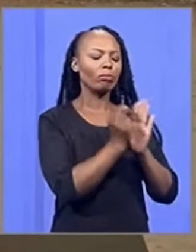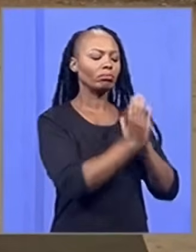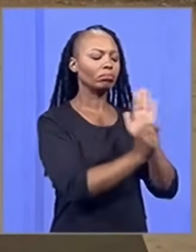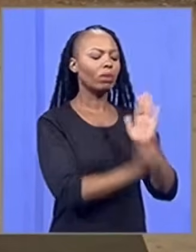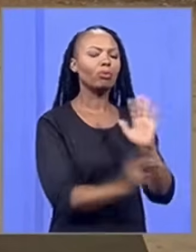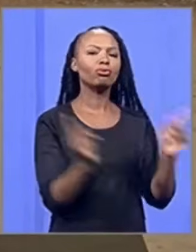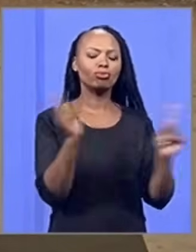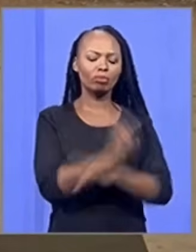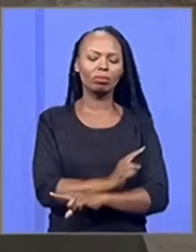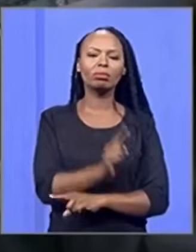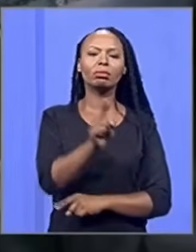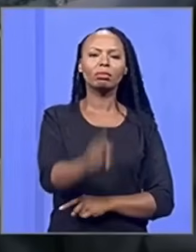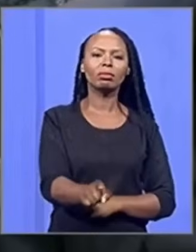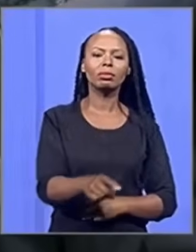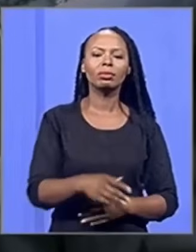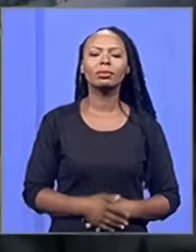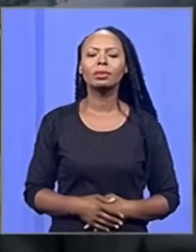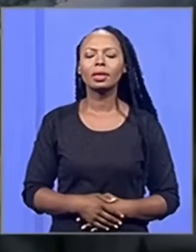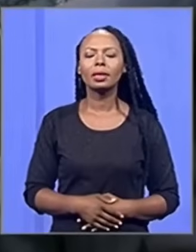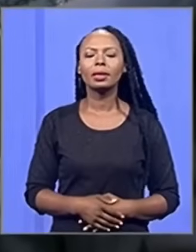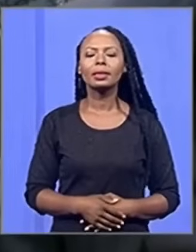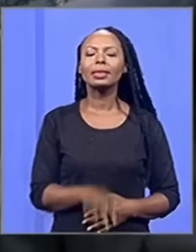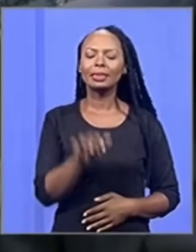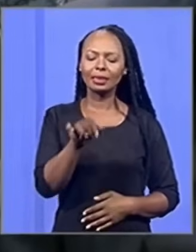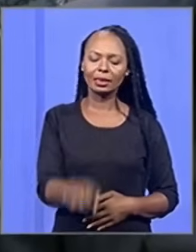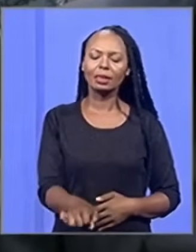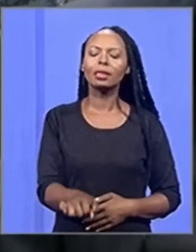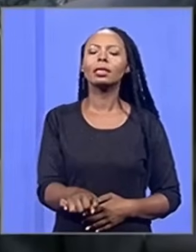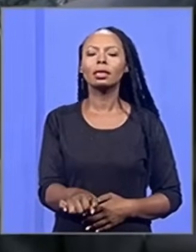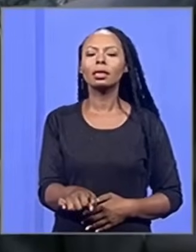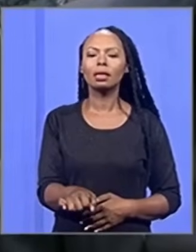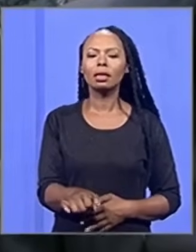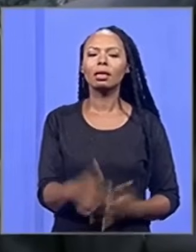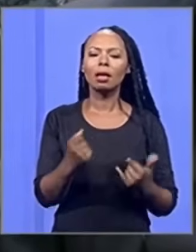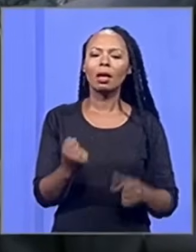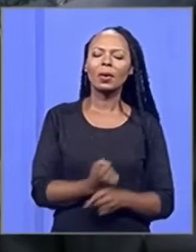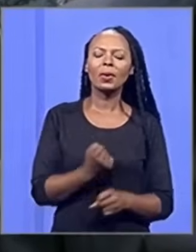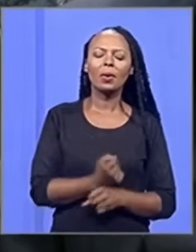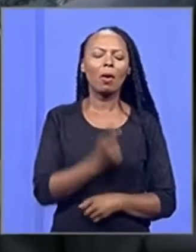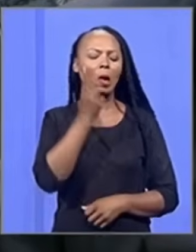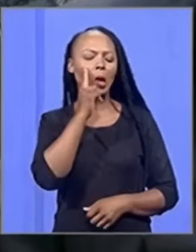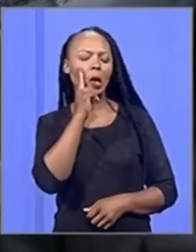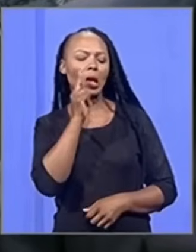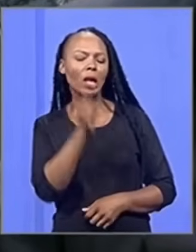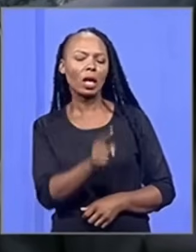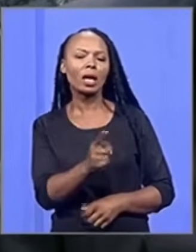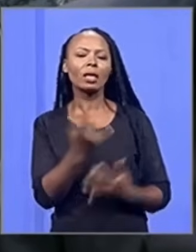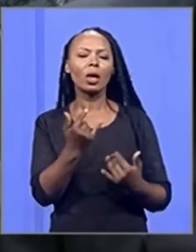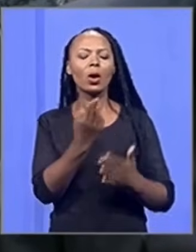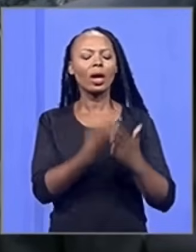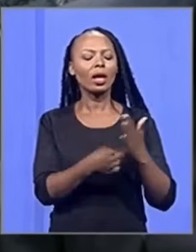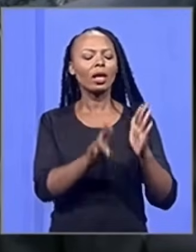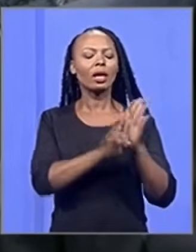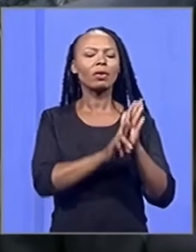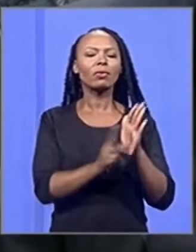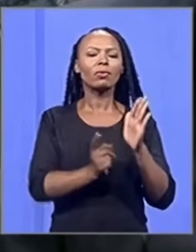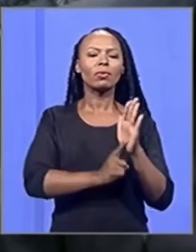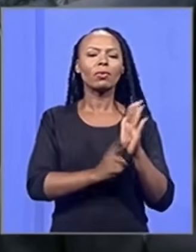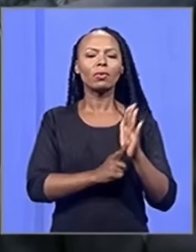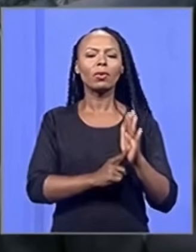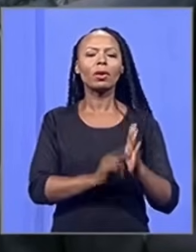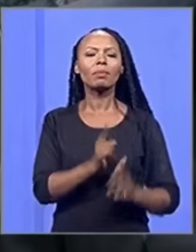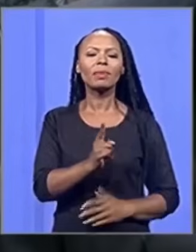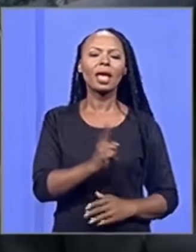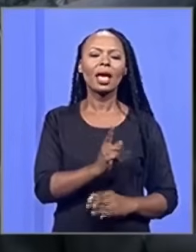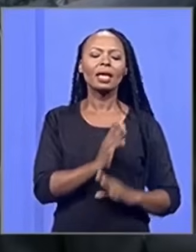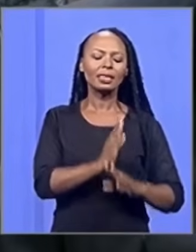la sesole sa naha. It is also true that we are looking at the review of the Defense Review of